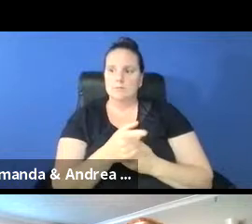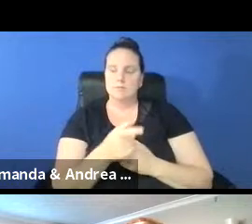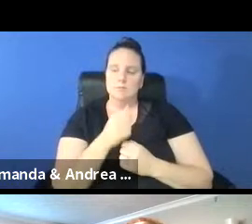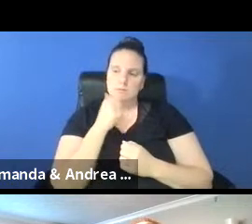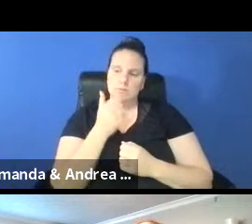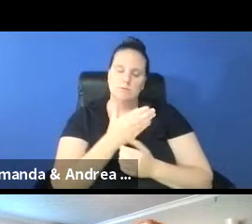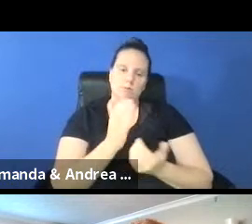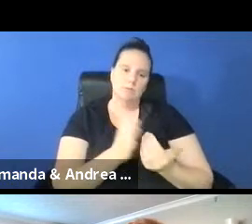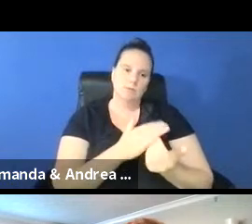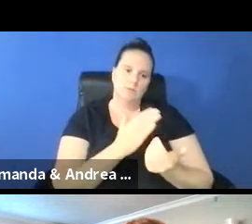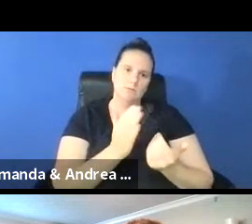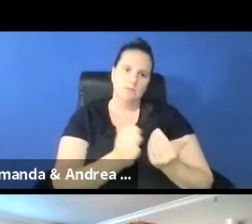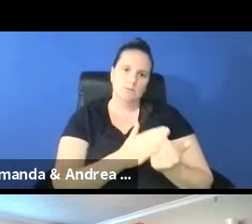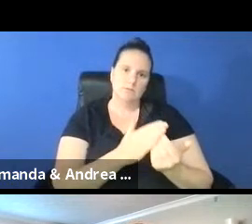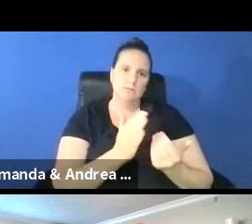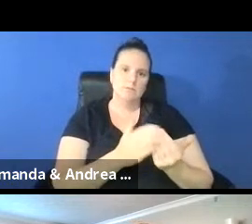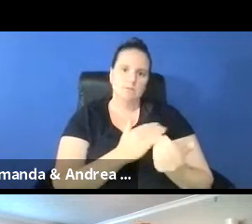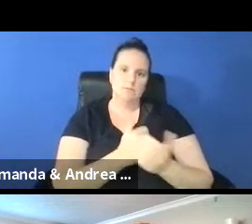This is